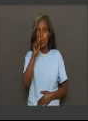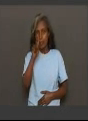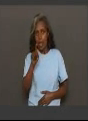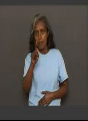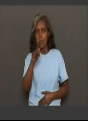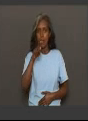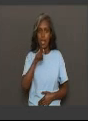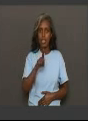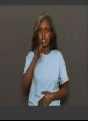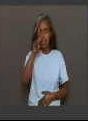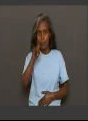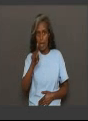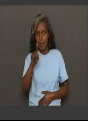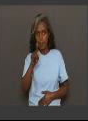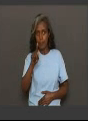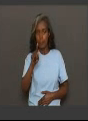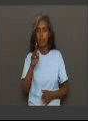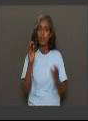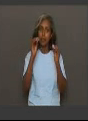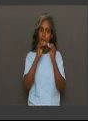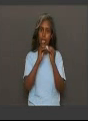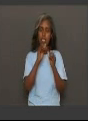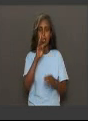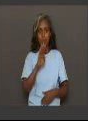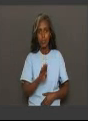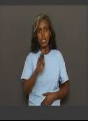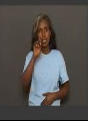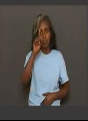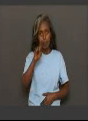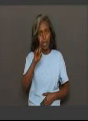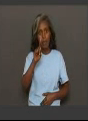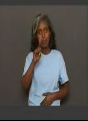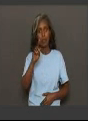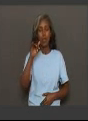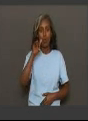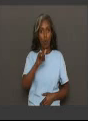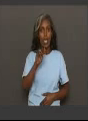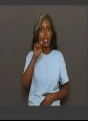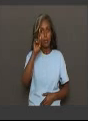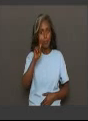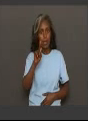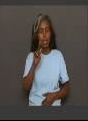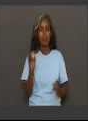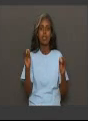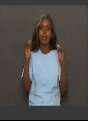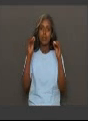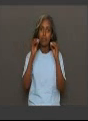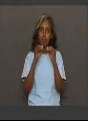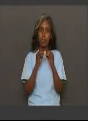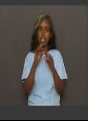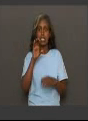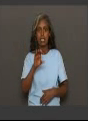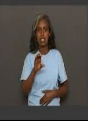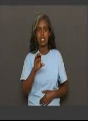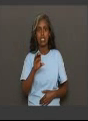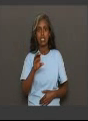prime x prime plus b prime y prime